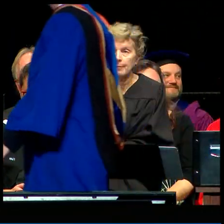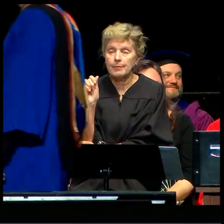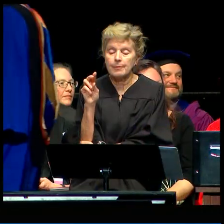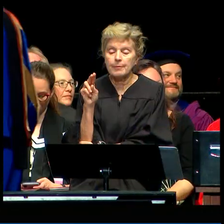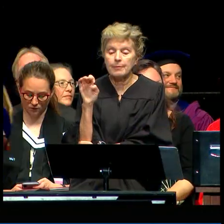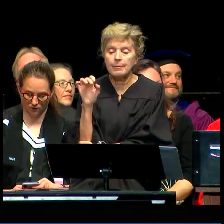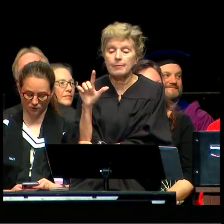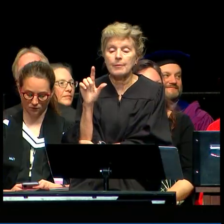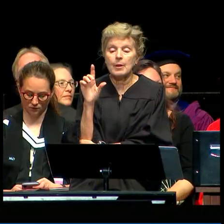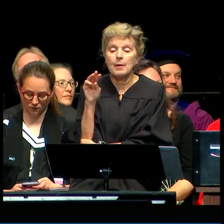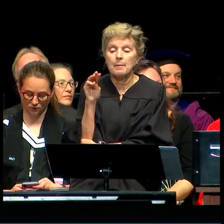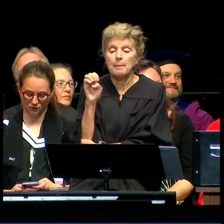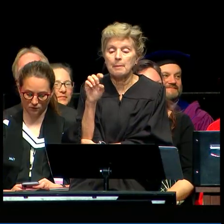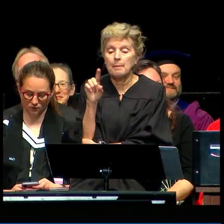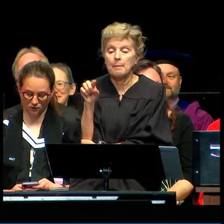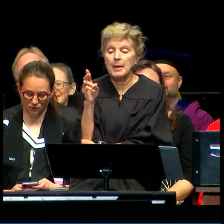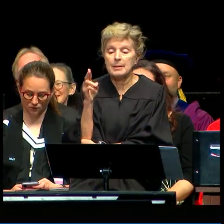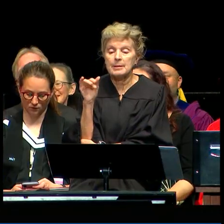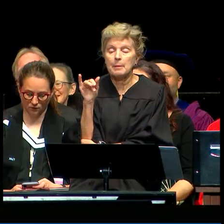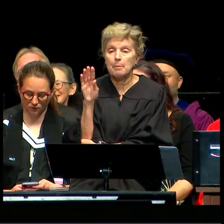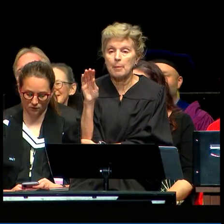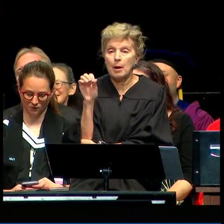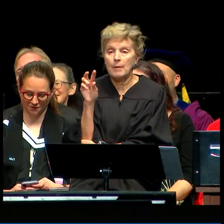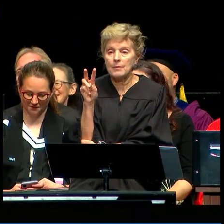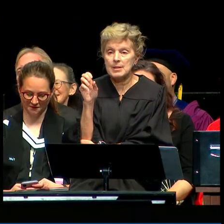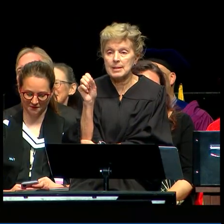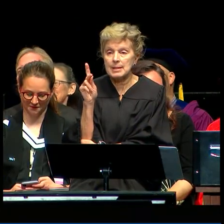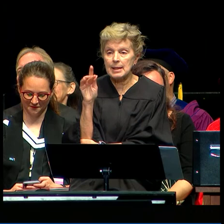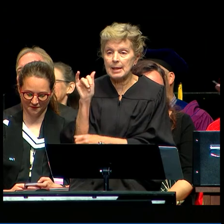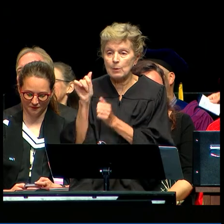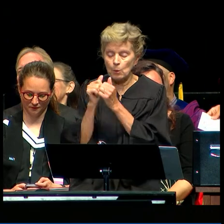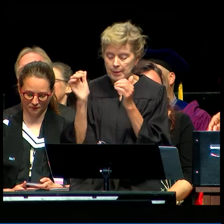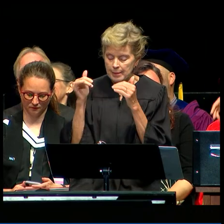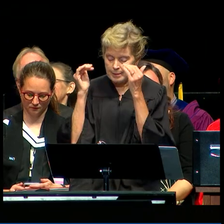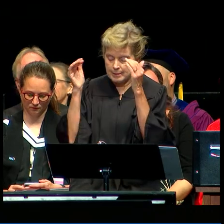Daniel Majabowski, with distinction.